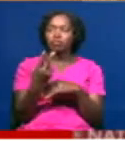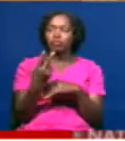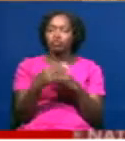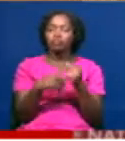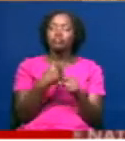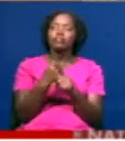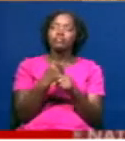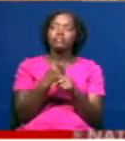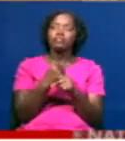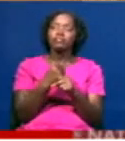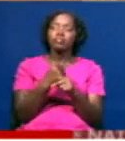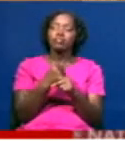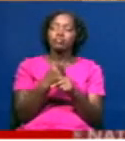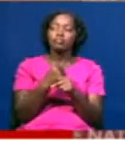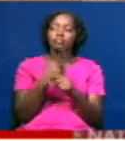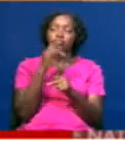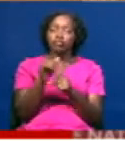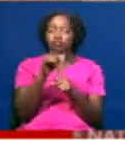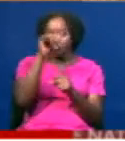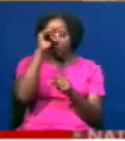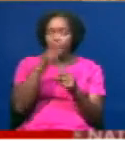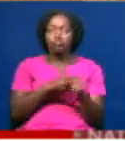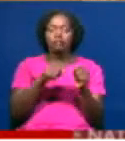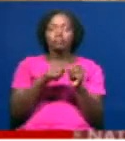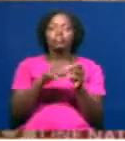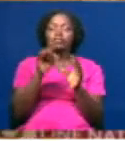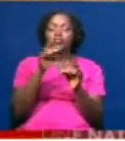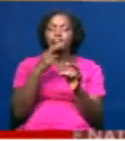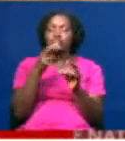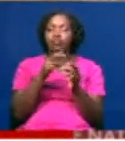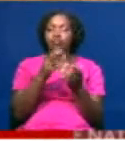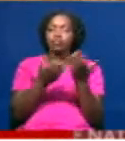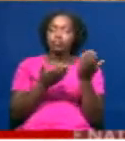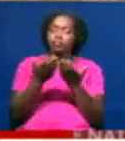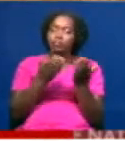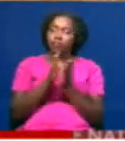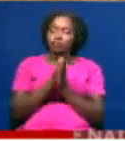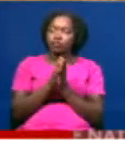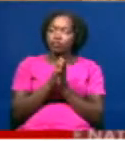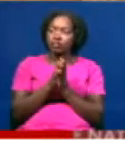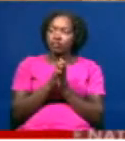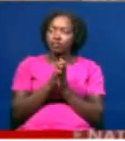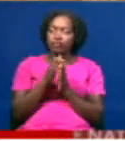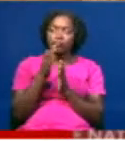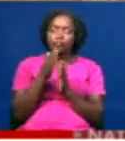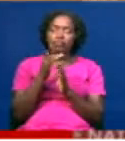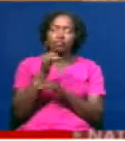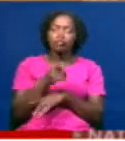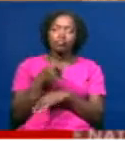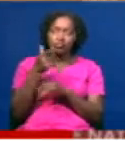year, so that our government is able to identify whom it is transacting business with virtually. And Kenyans